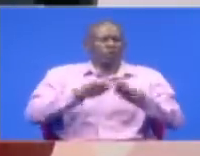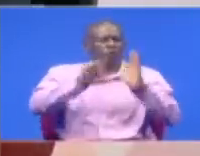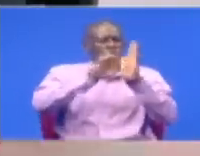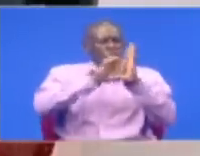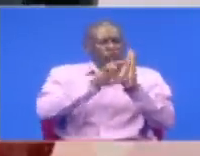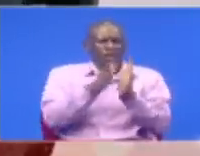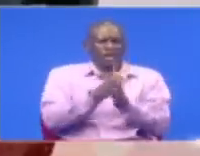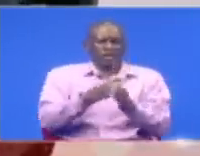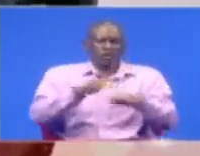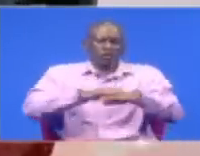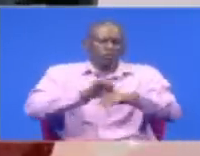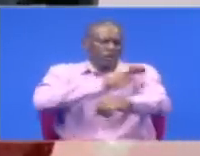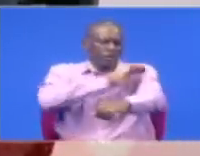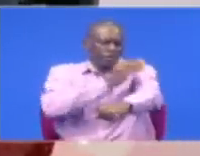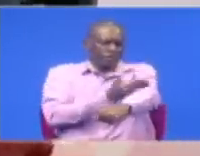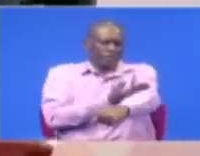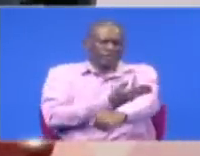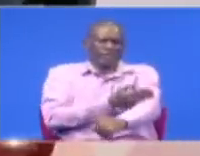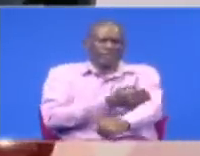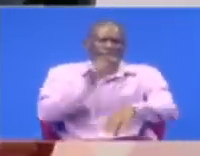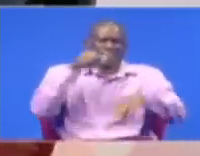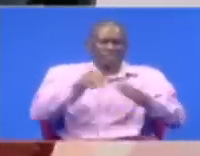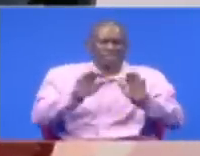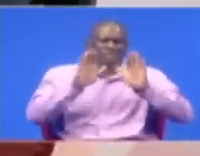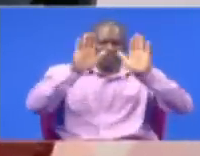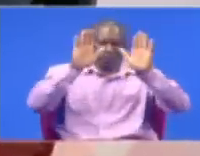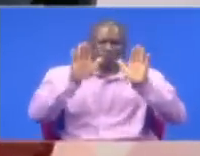proper capacities in key